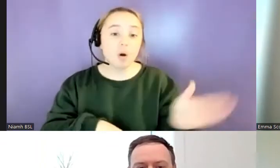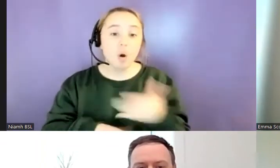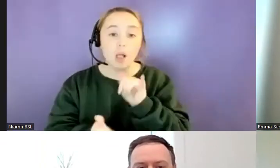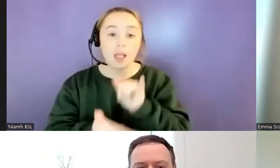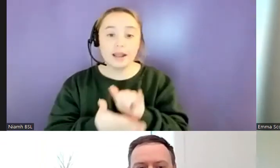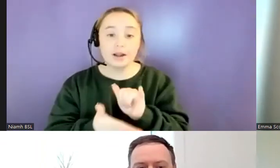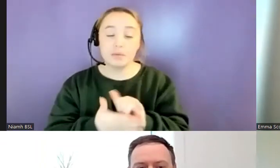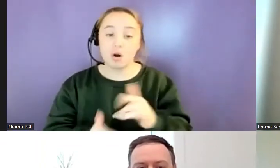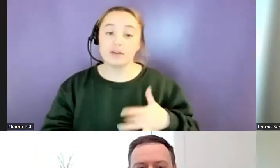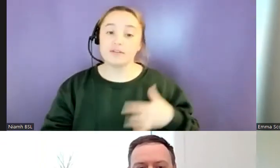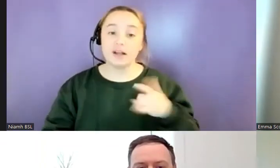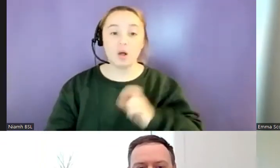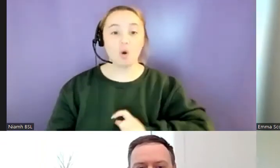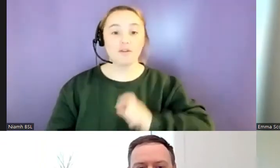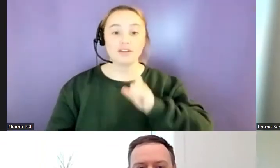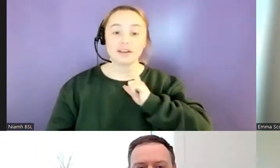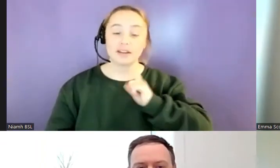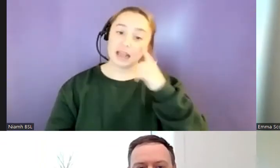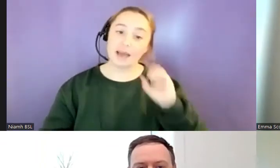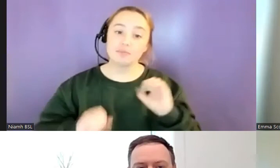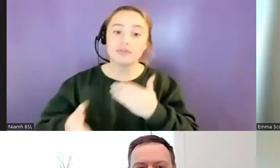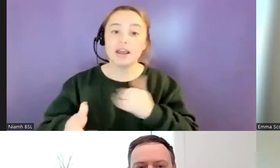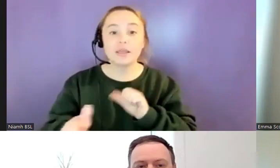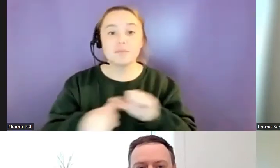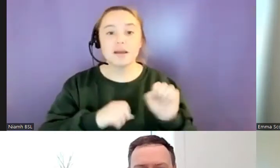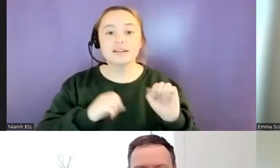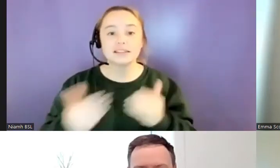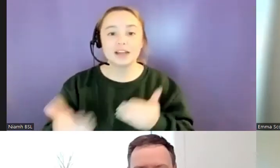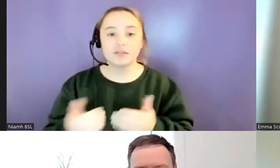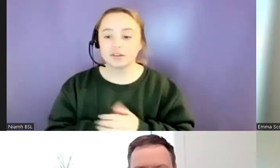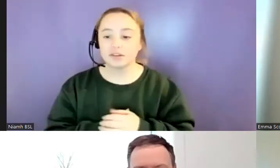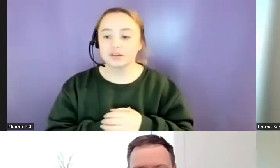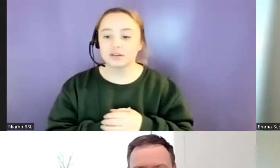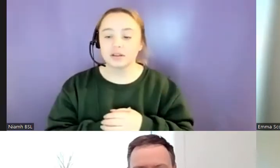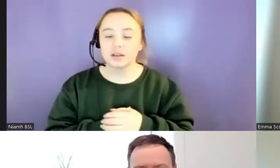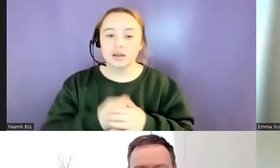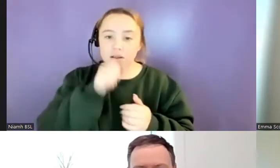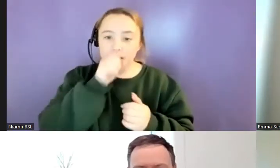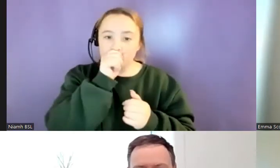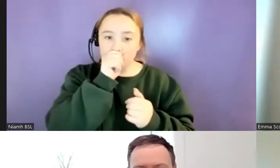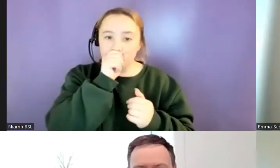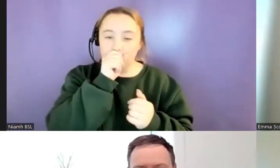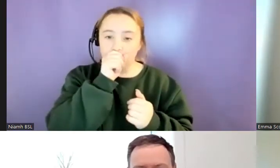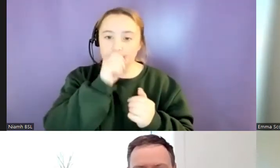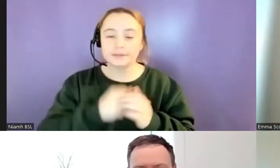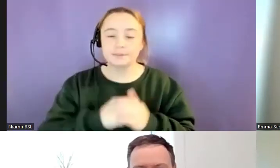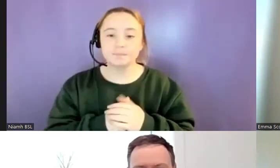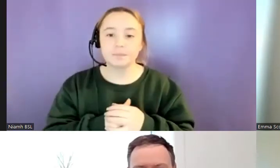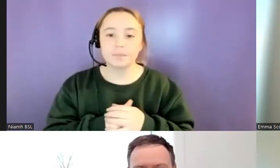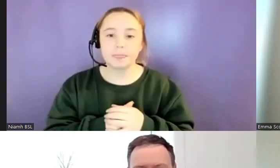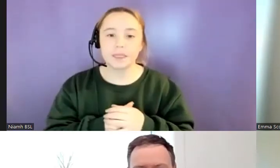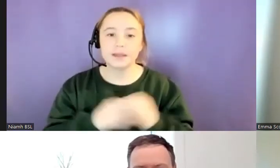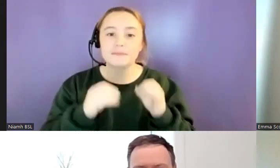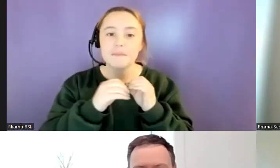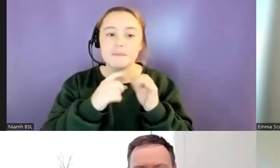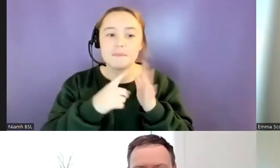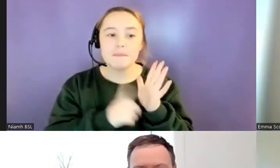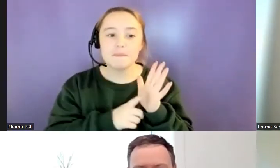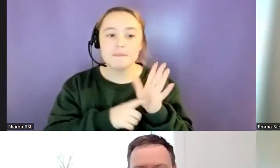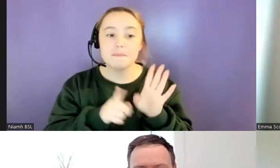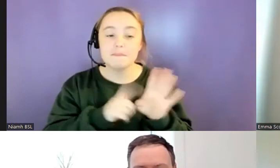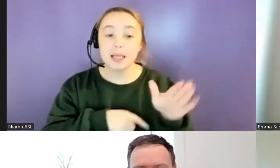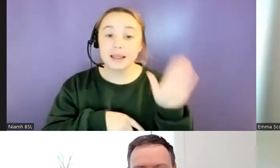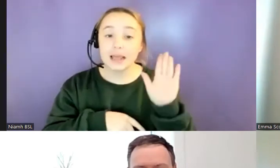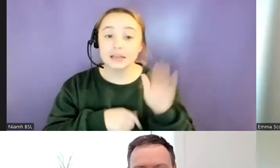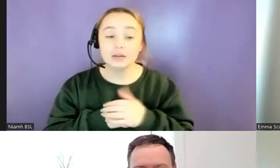feel confident in being able to provide the best service that they can. Okay, thanks, Cheryl. Billy, you have your hand up. Did you want to comment